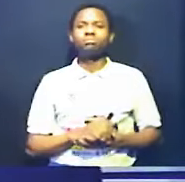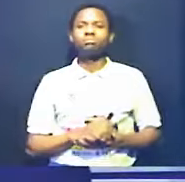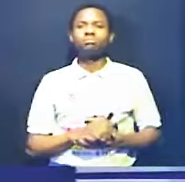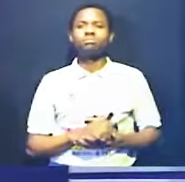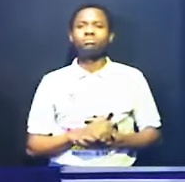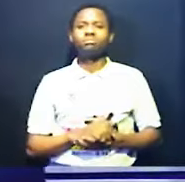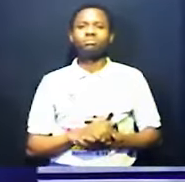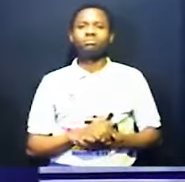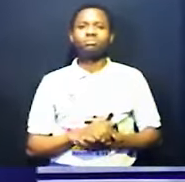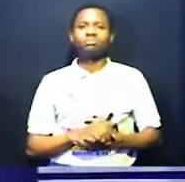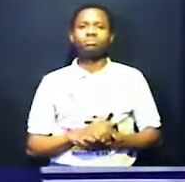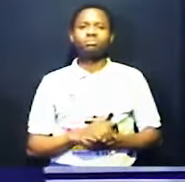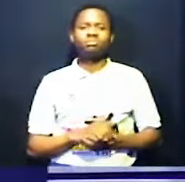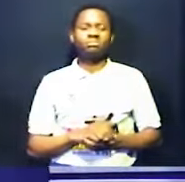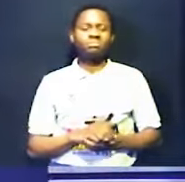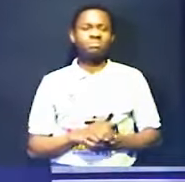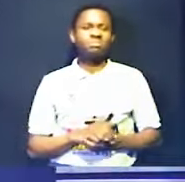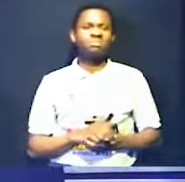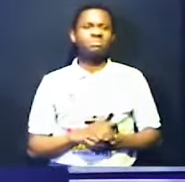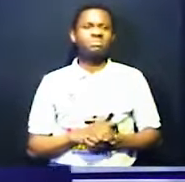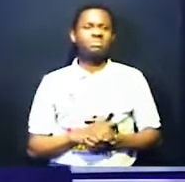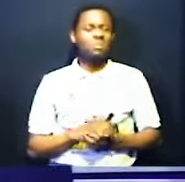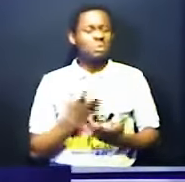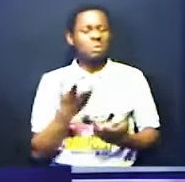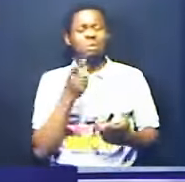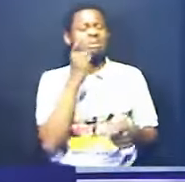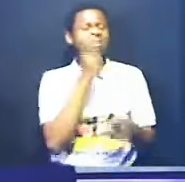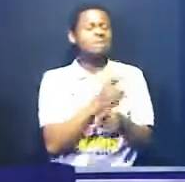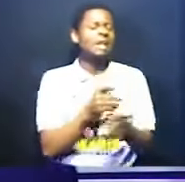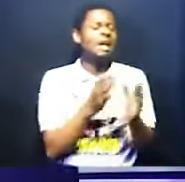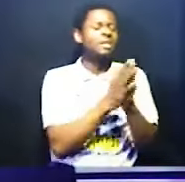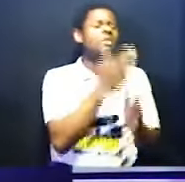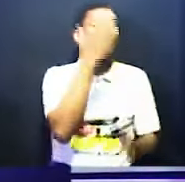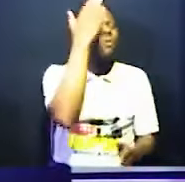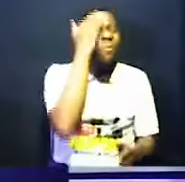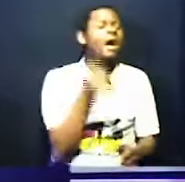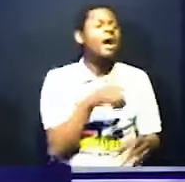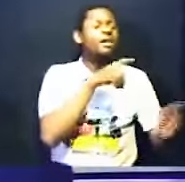even by asking, "Why are you doing